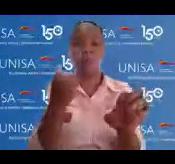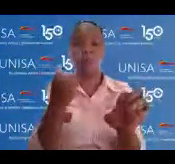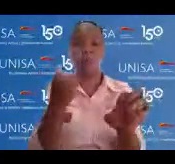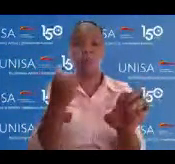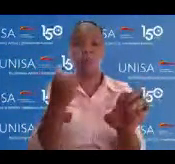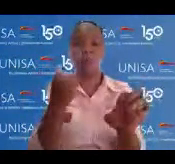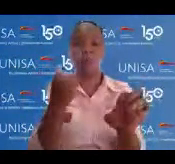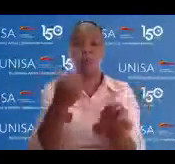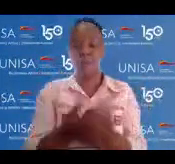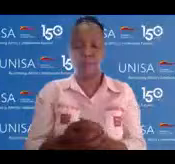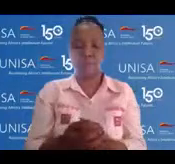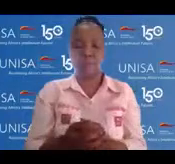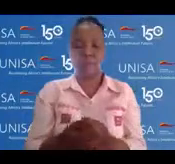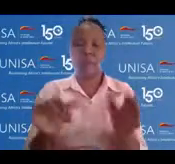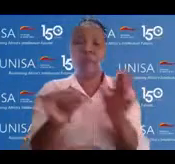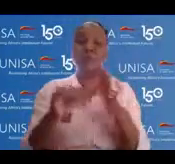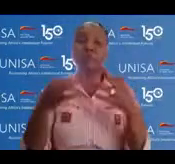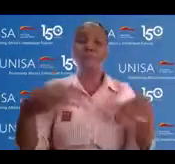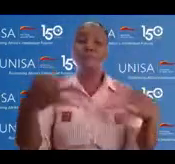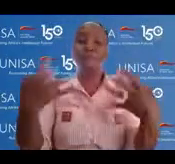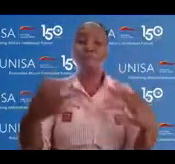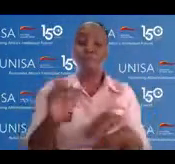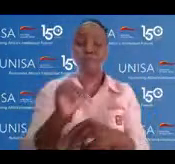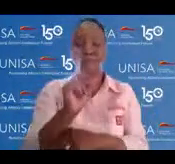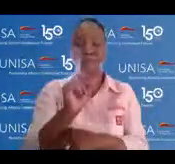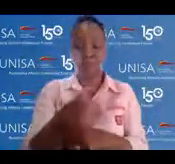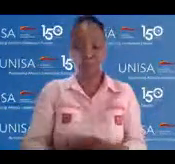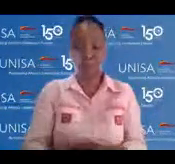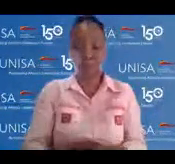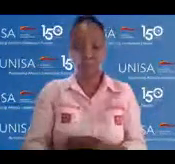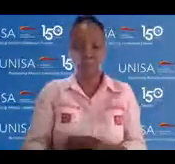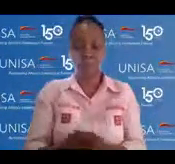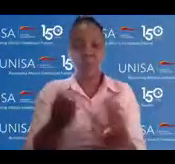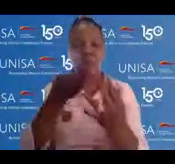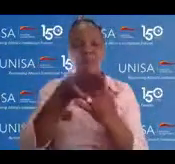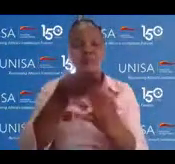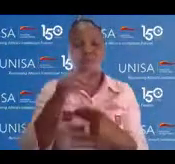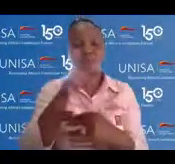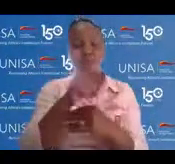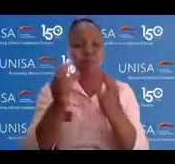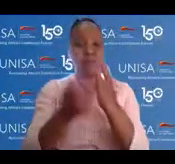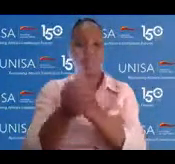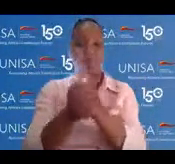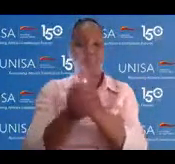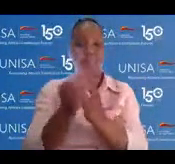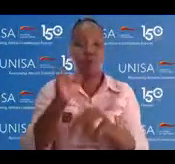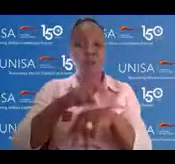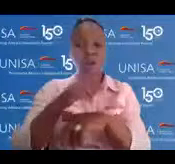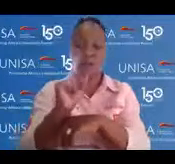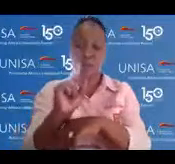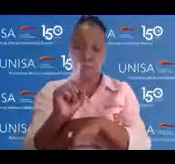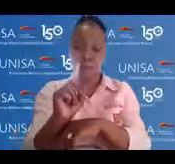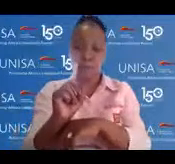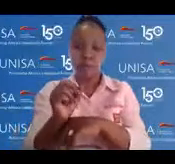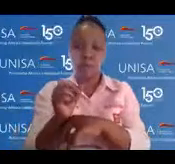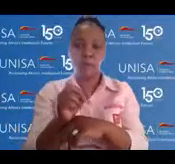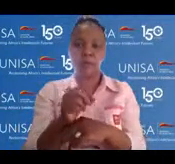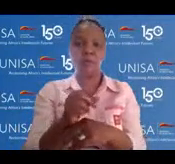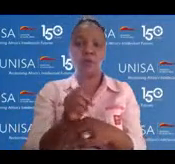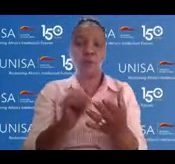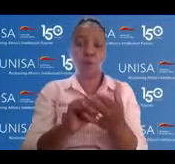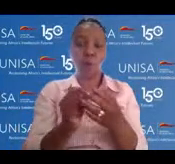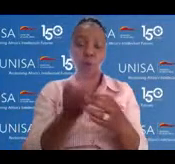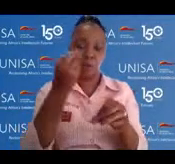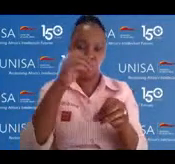Most importantly, to access the site, you will need to log in. On